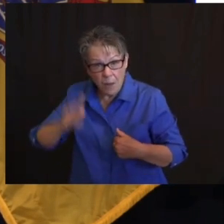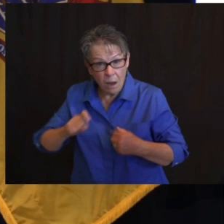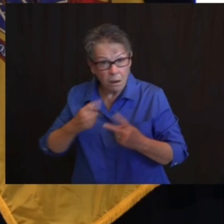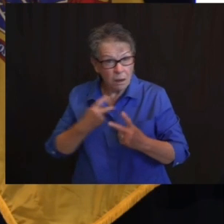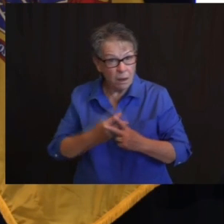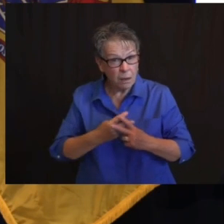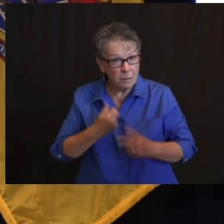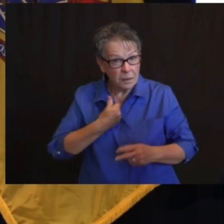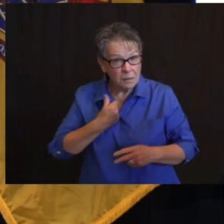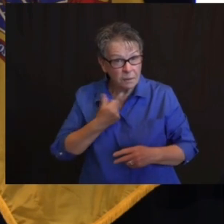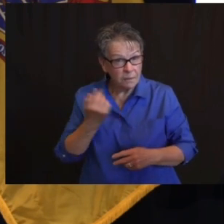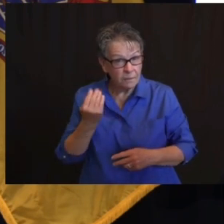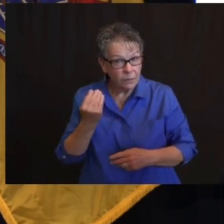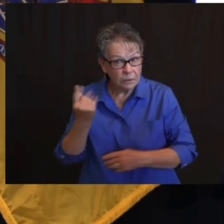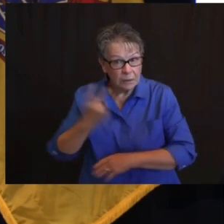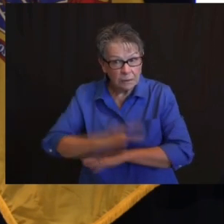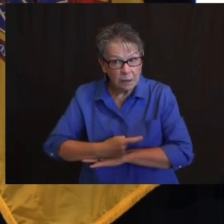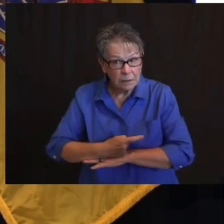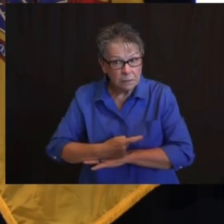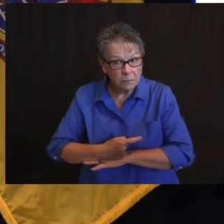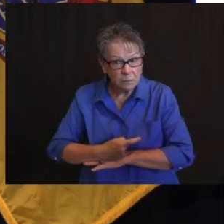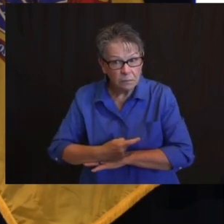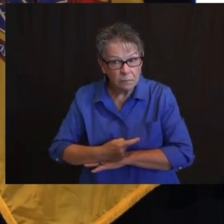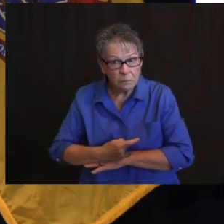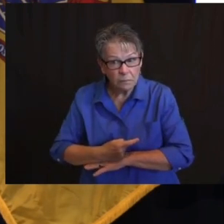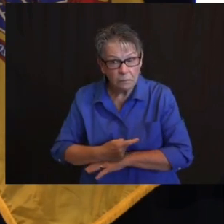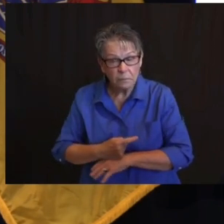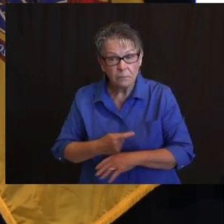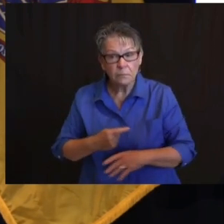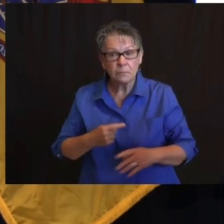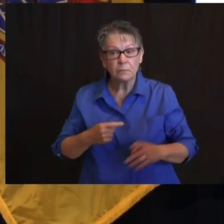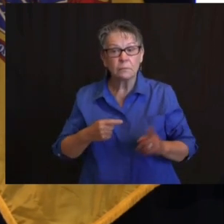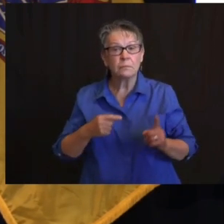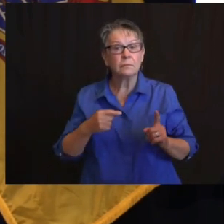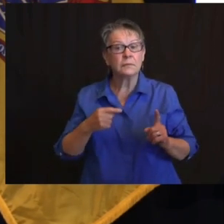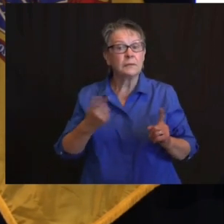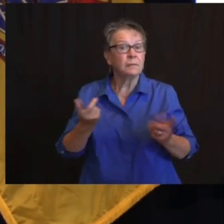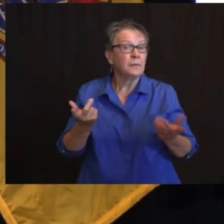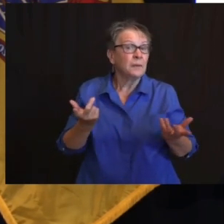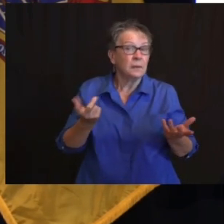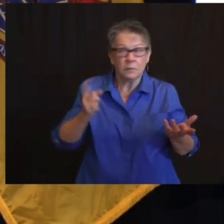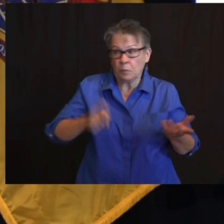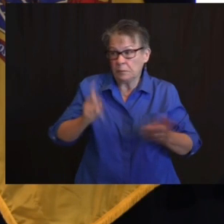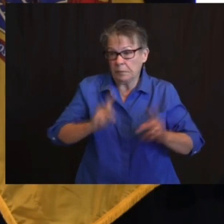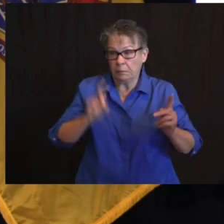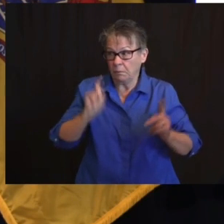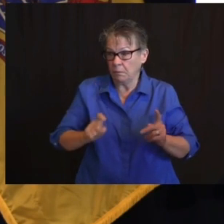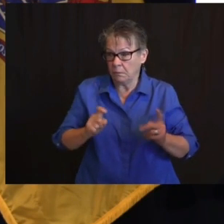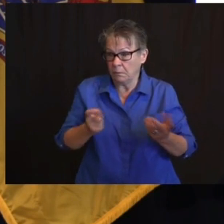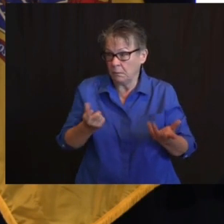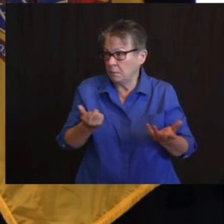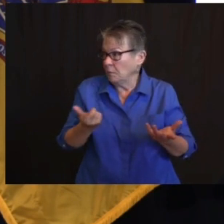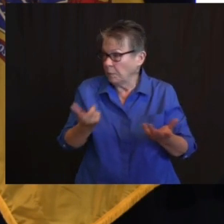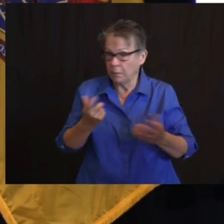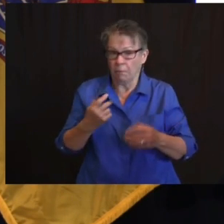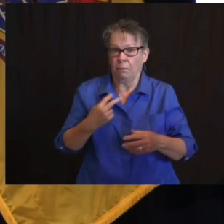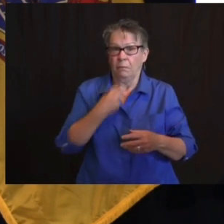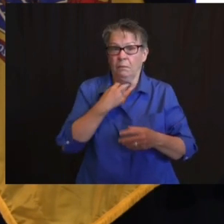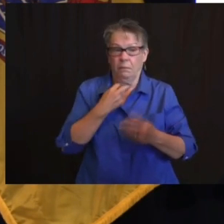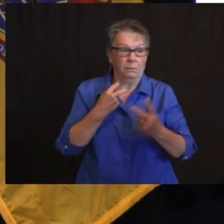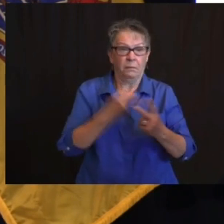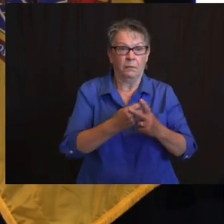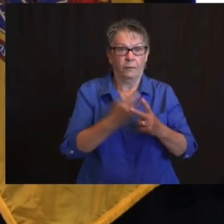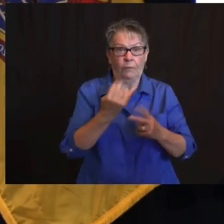sending state-trained contact tracers that don't have local connections will not help their tracing efforts as much as funding would for the